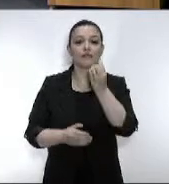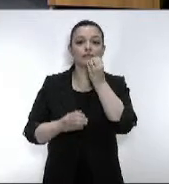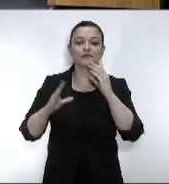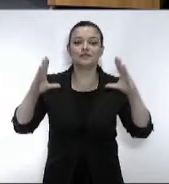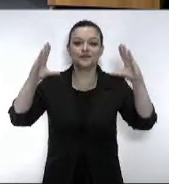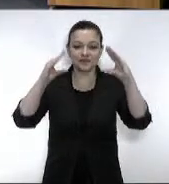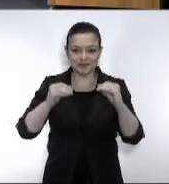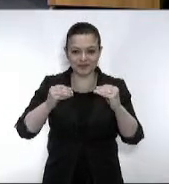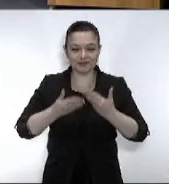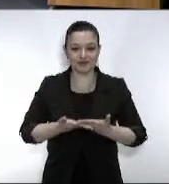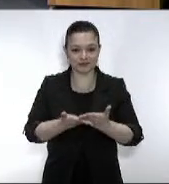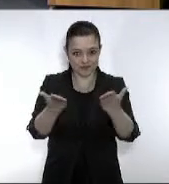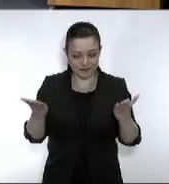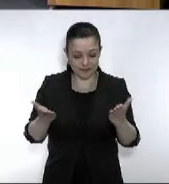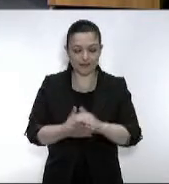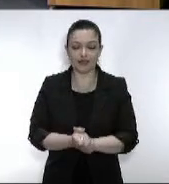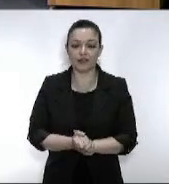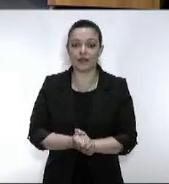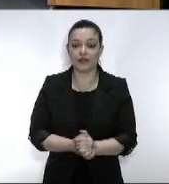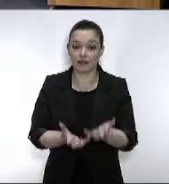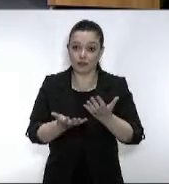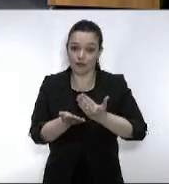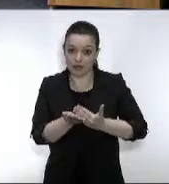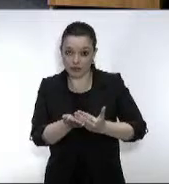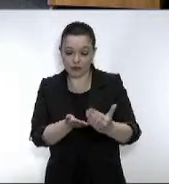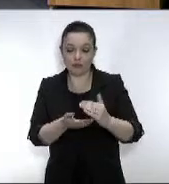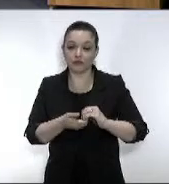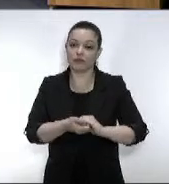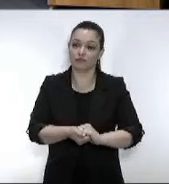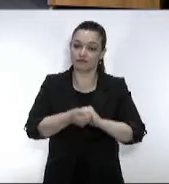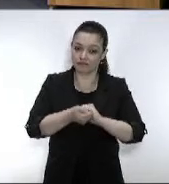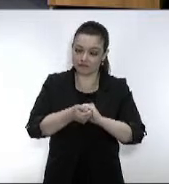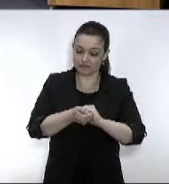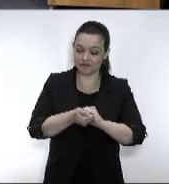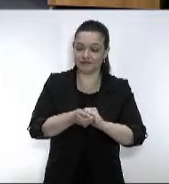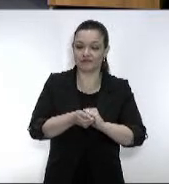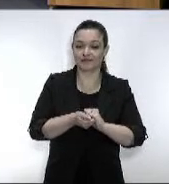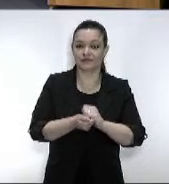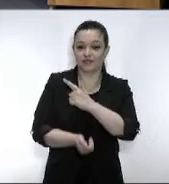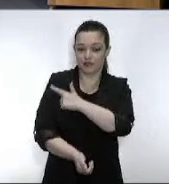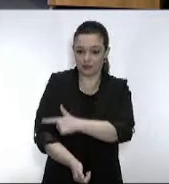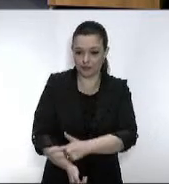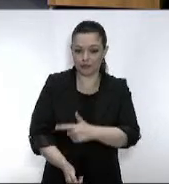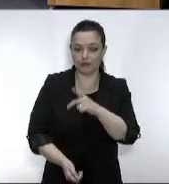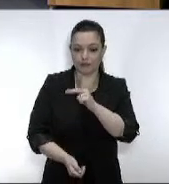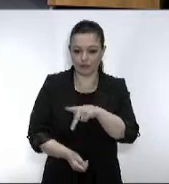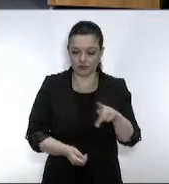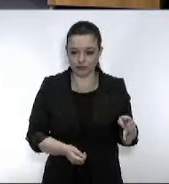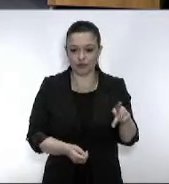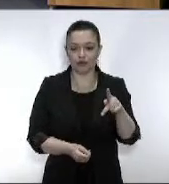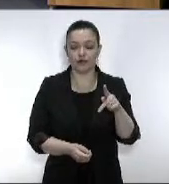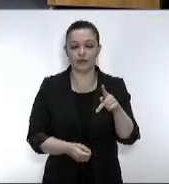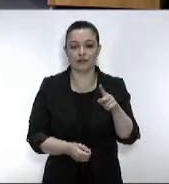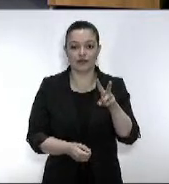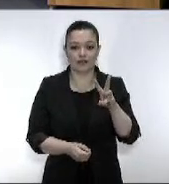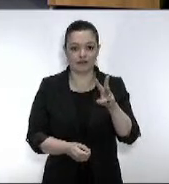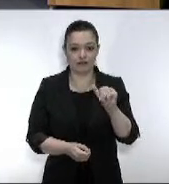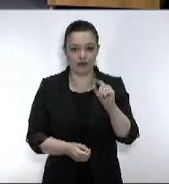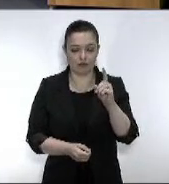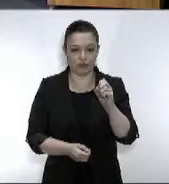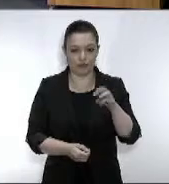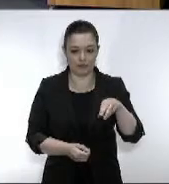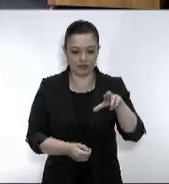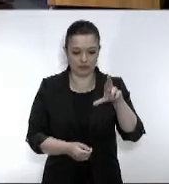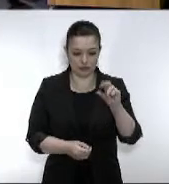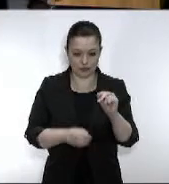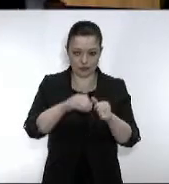Good evening, everybody. I'd like to start greeting cordially Professor Aldomiro Grenkins, who is following